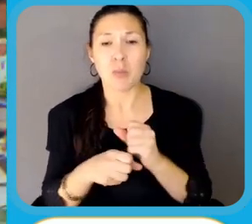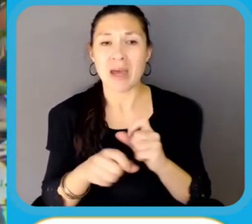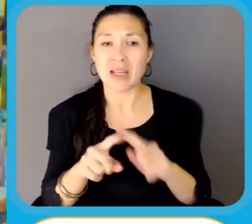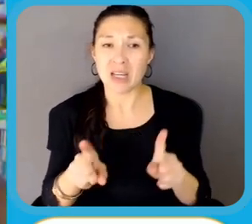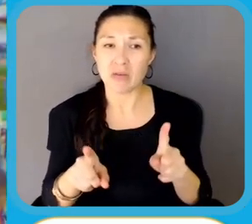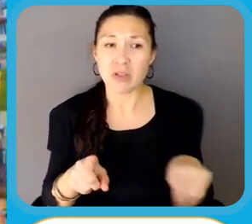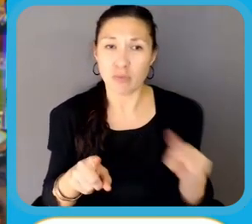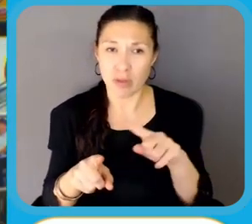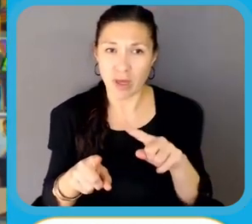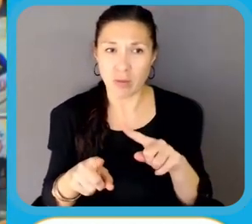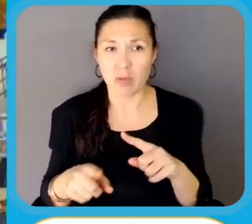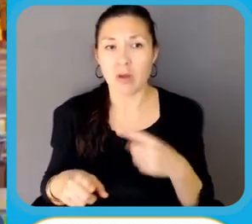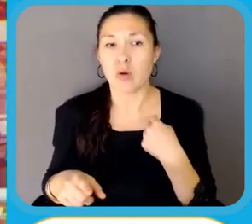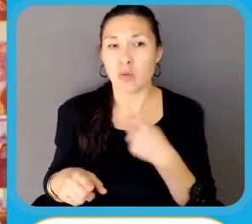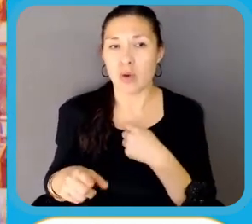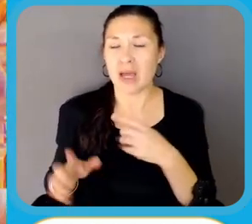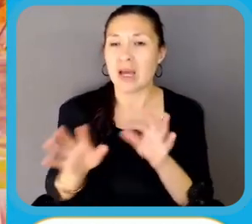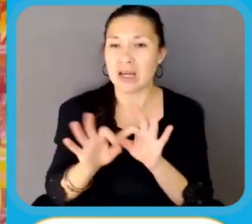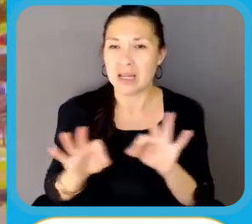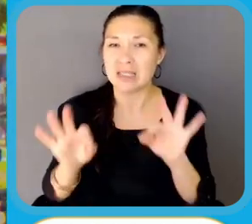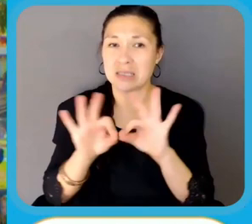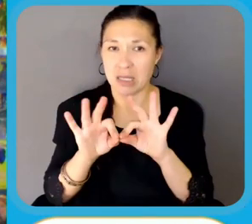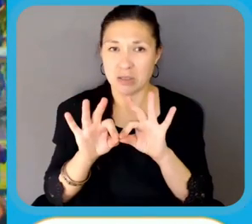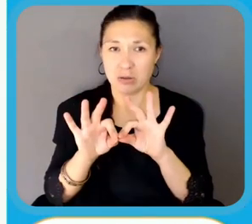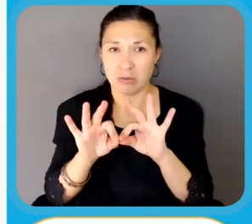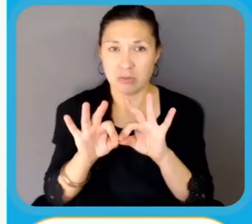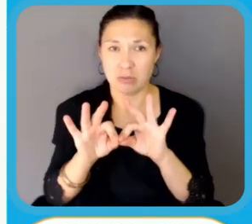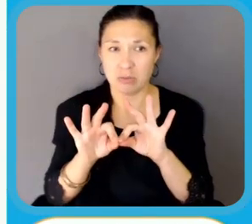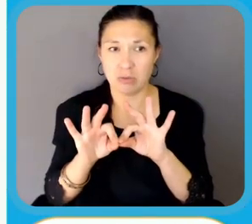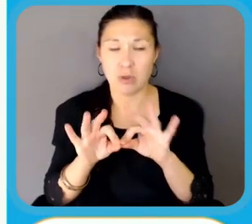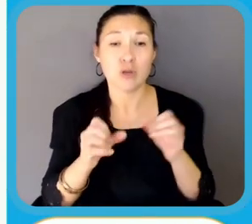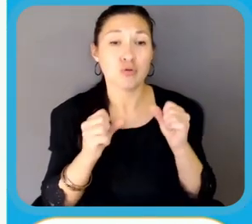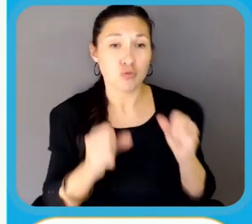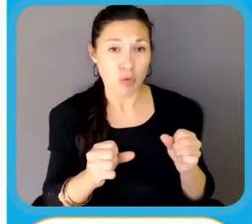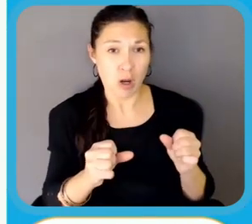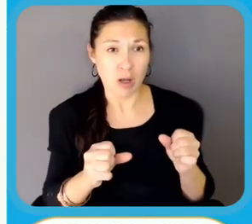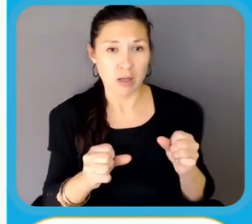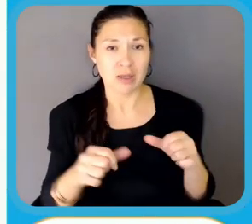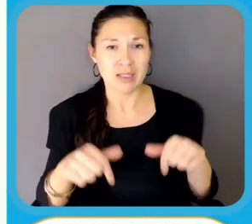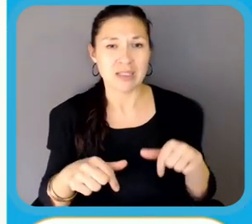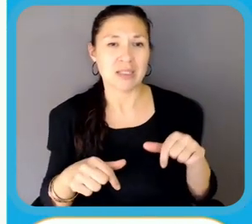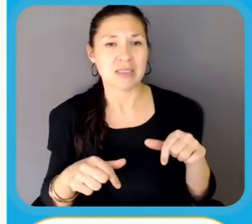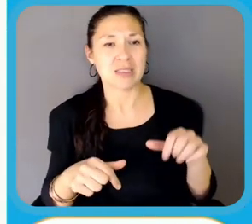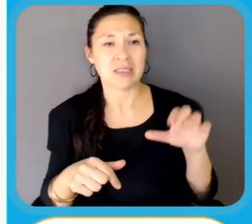We are essential. We are strong. We are CSEA.